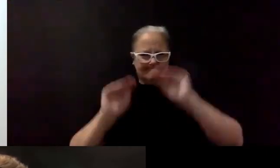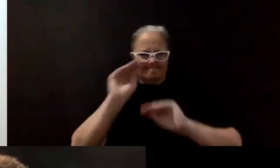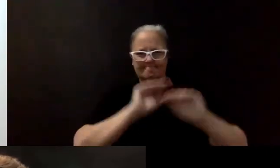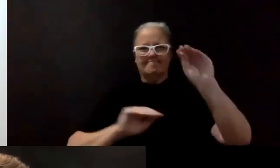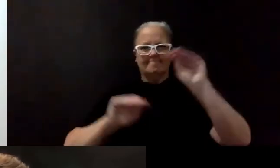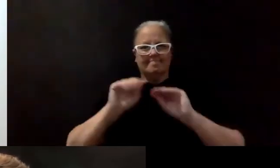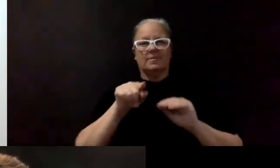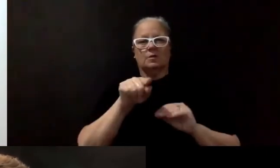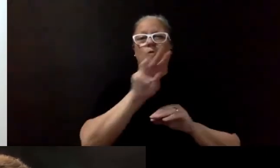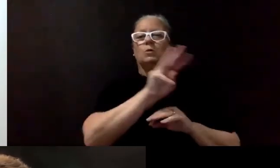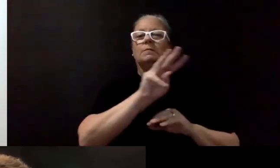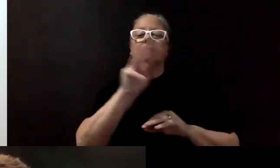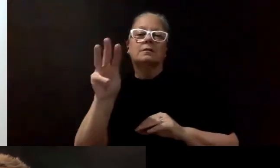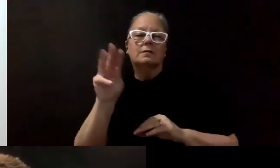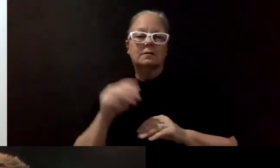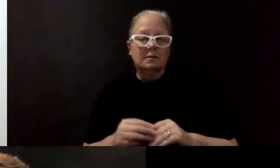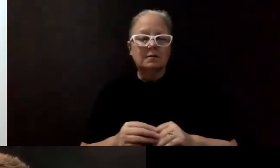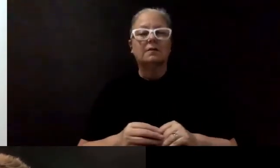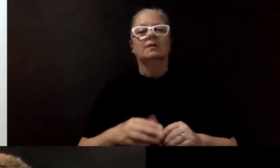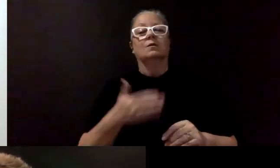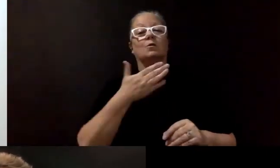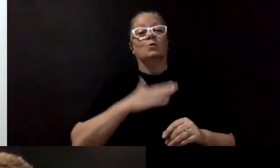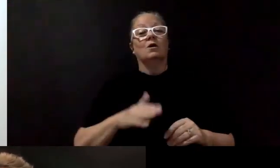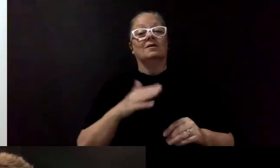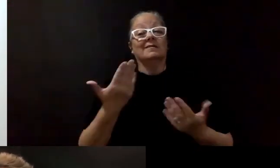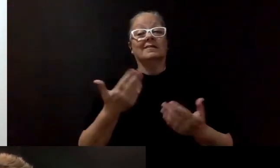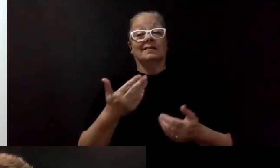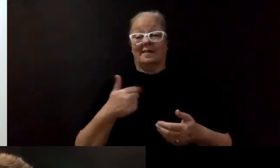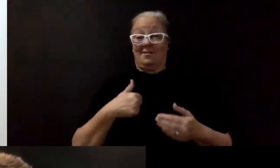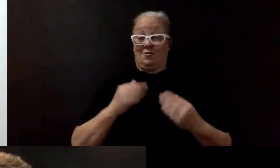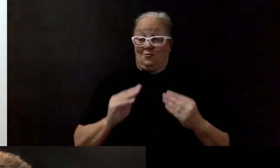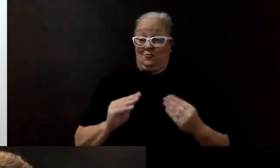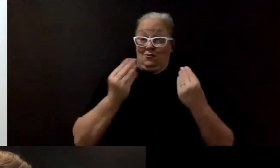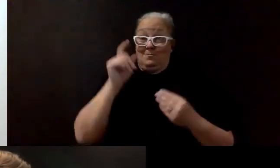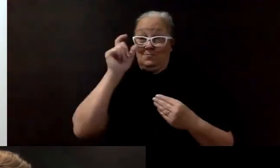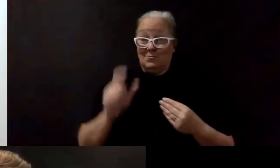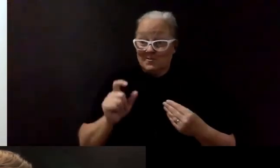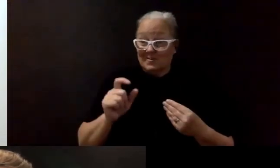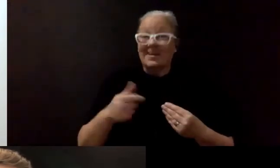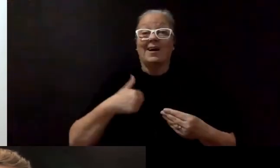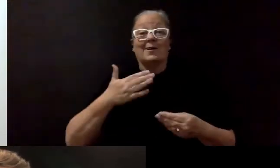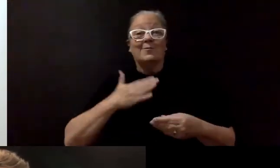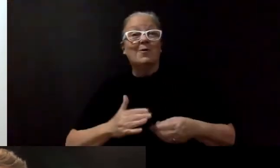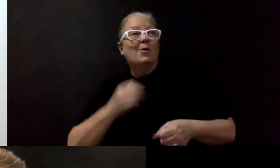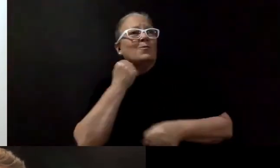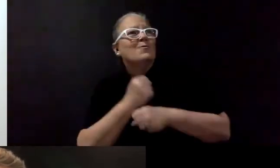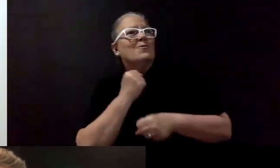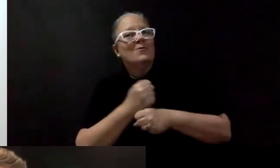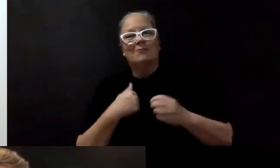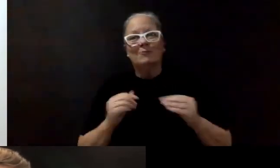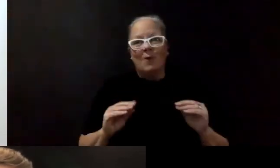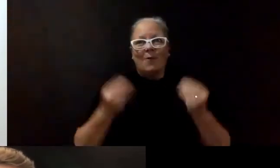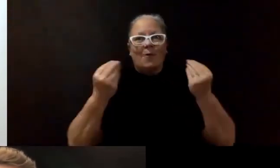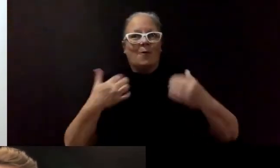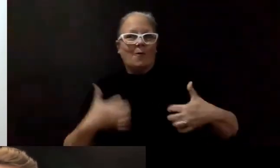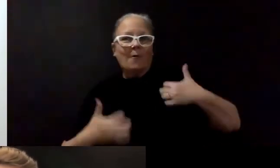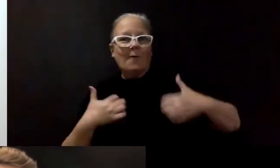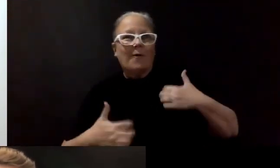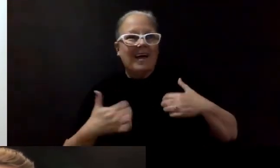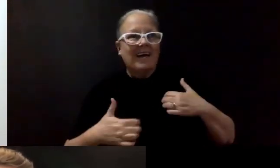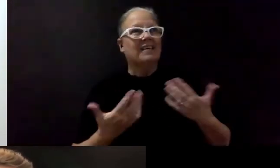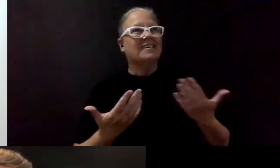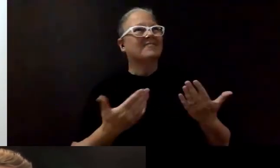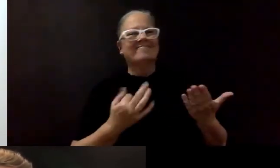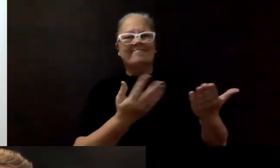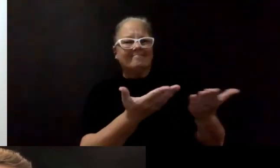which is so difficult. I mean, getting client work as a young person is so hard, especially if you don't have a degree or